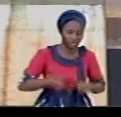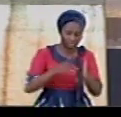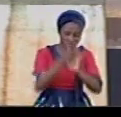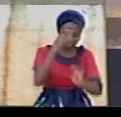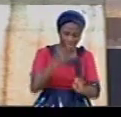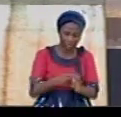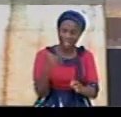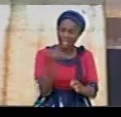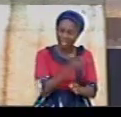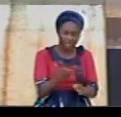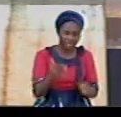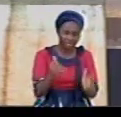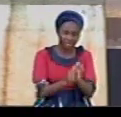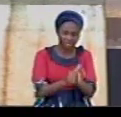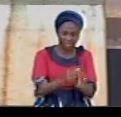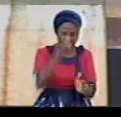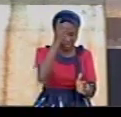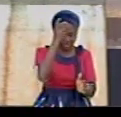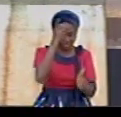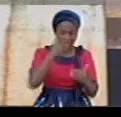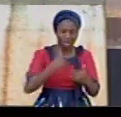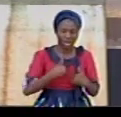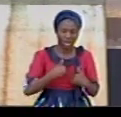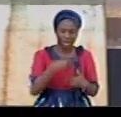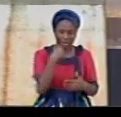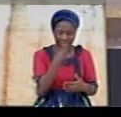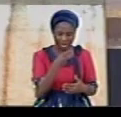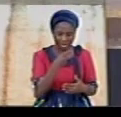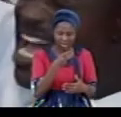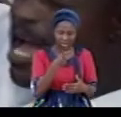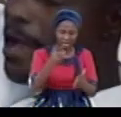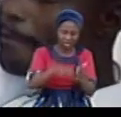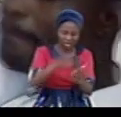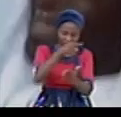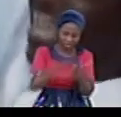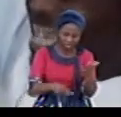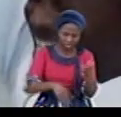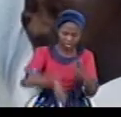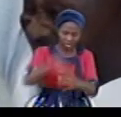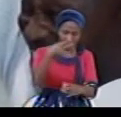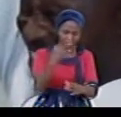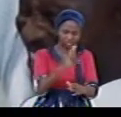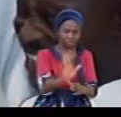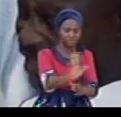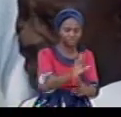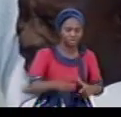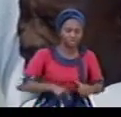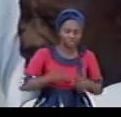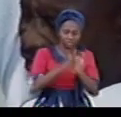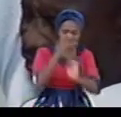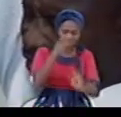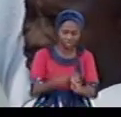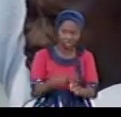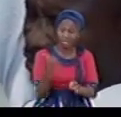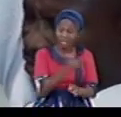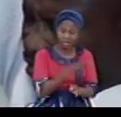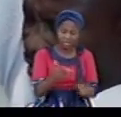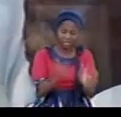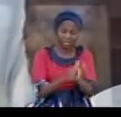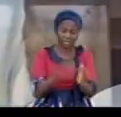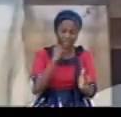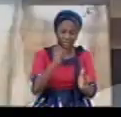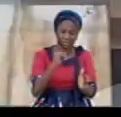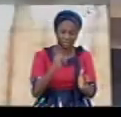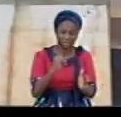Anything the demons are proposing, canceled out of your life. Anything that is contrary to